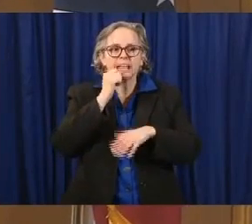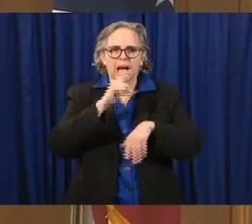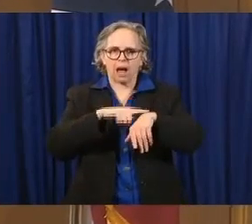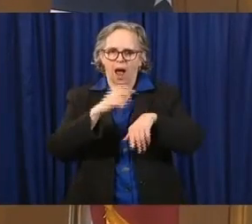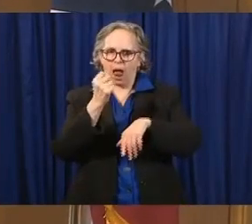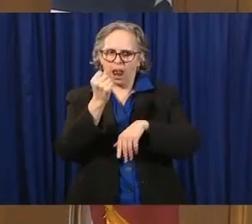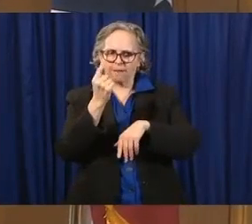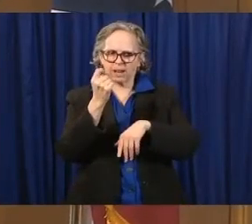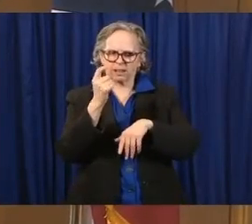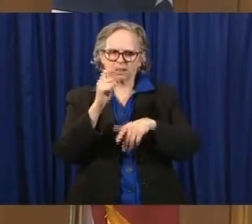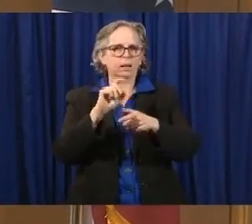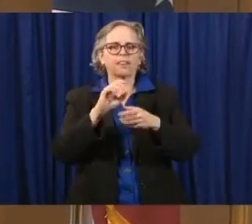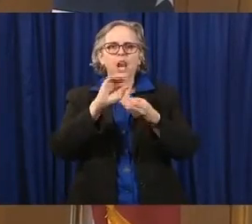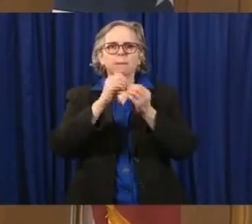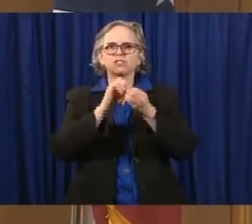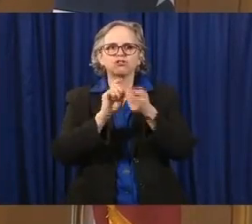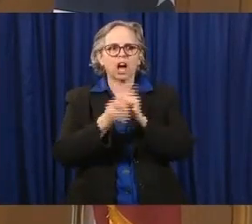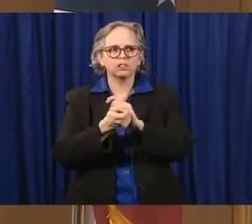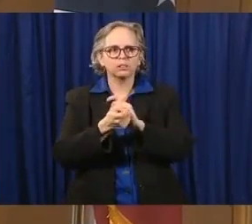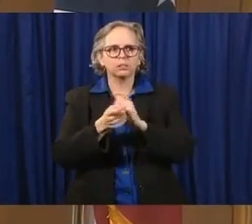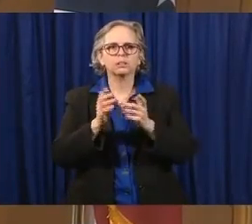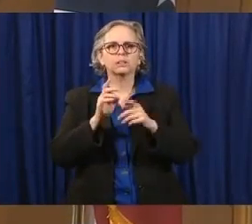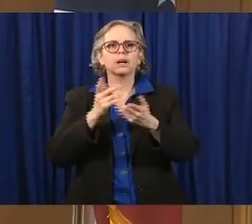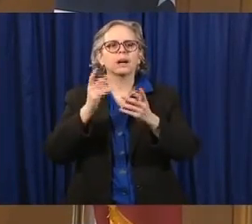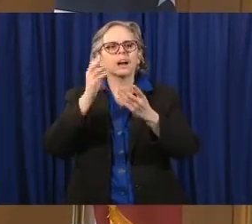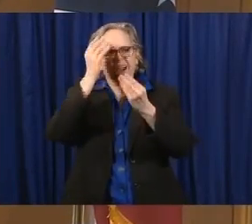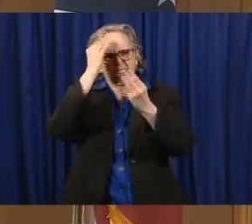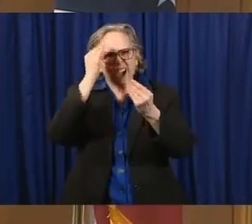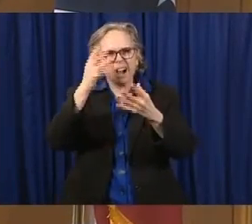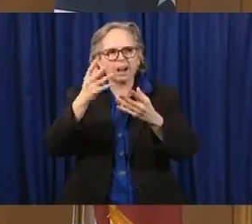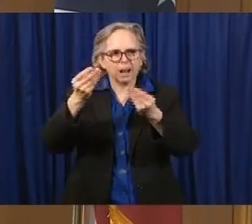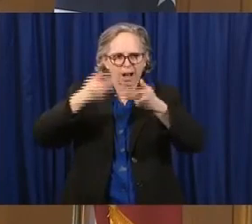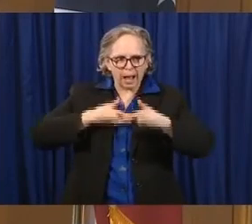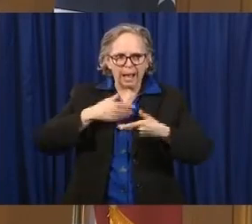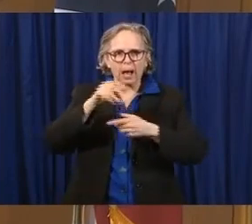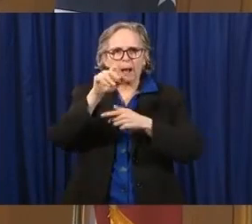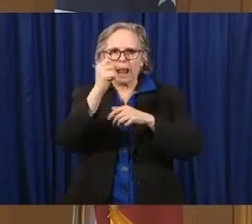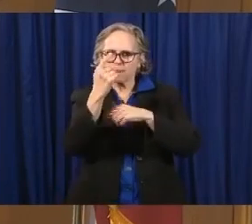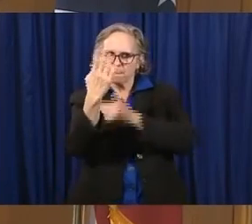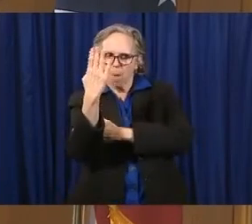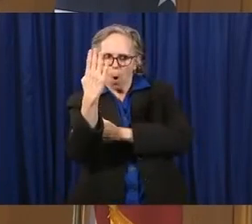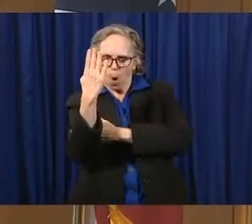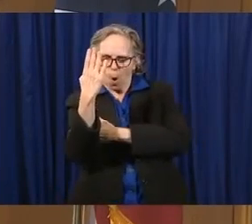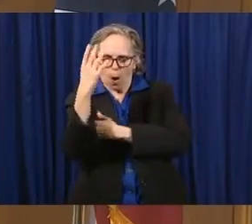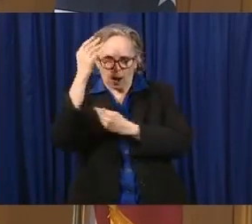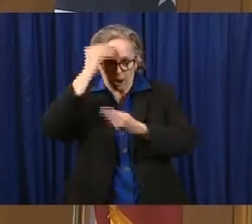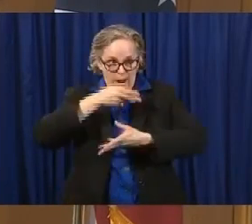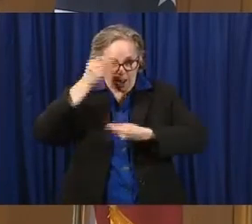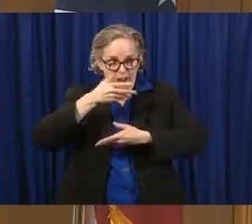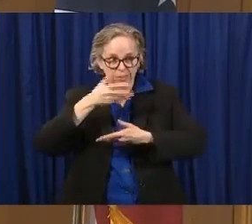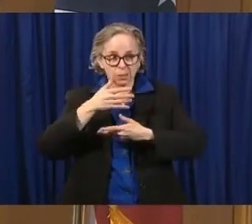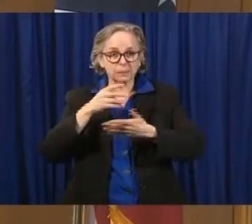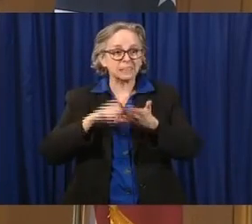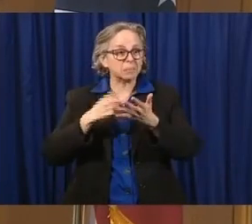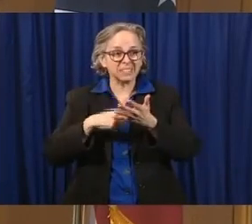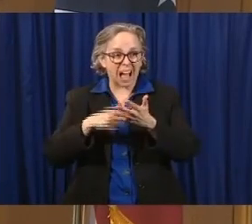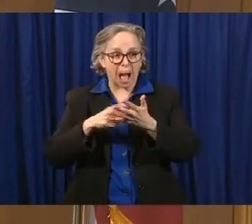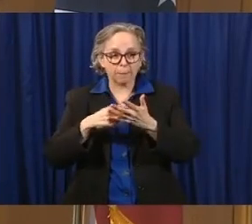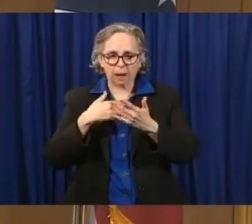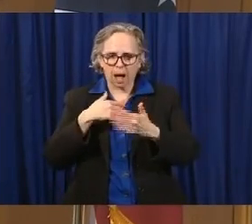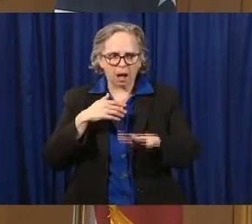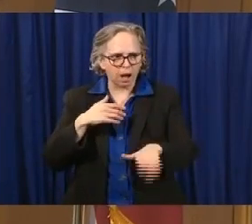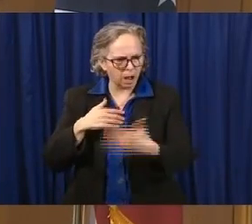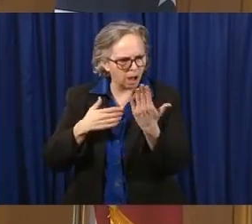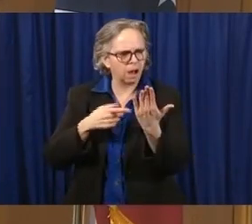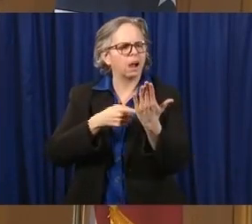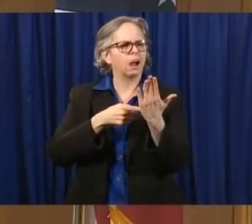reporting time? Yeah. 11 a.m. So sometimes I've come in here actually and been looking at yesterday's number. I'm not saying that's what happened this time. I'll